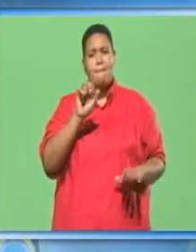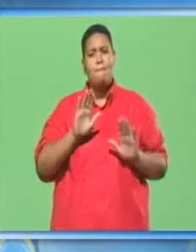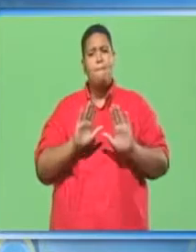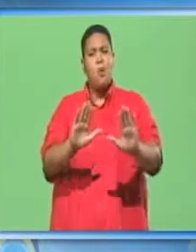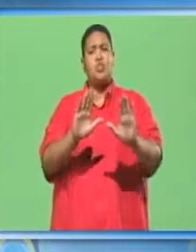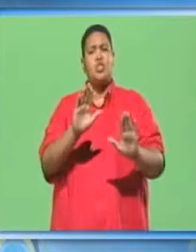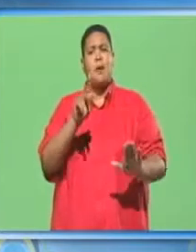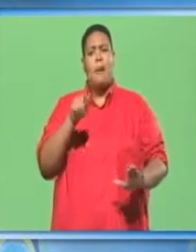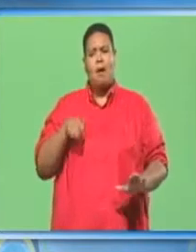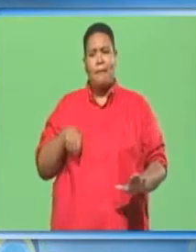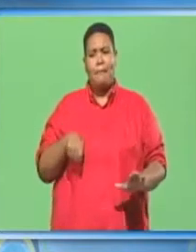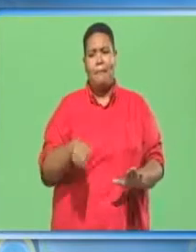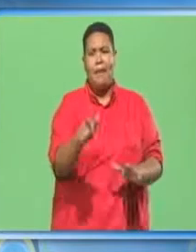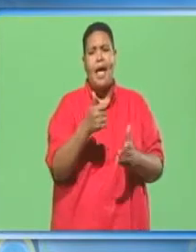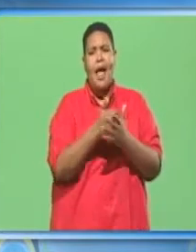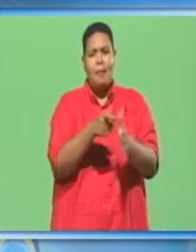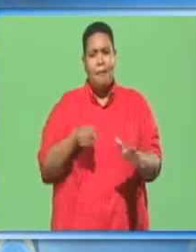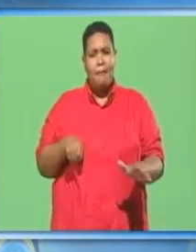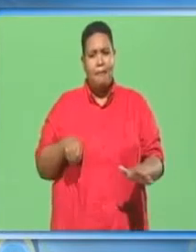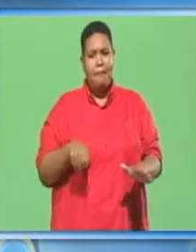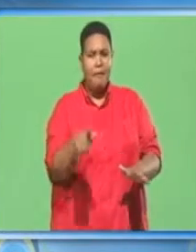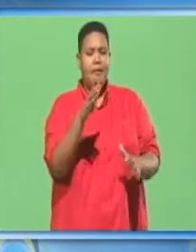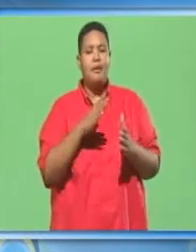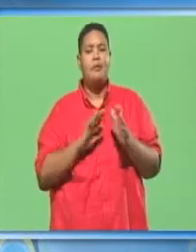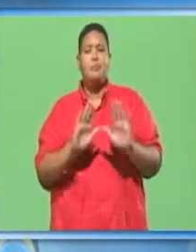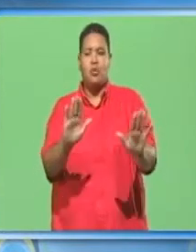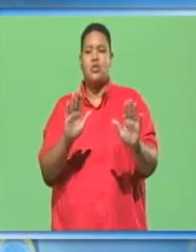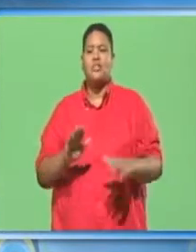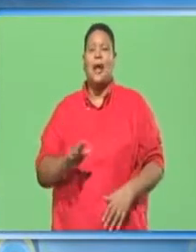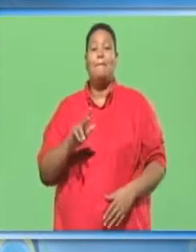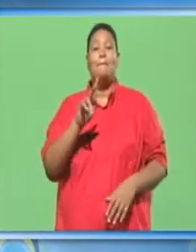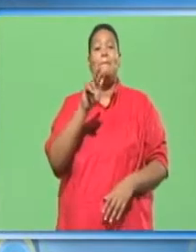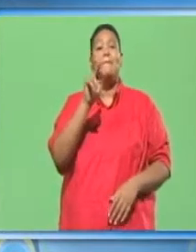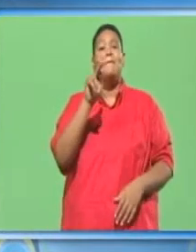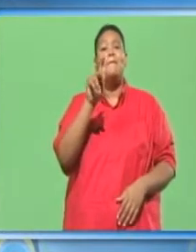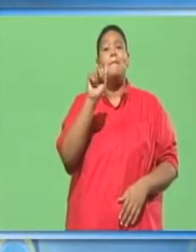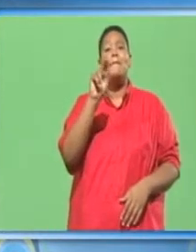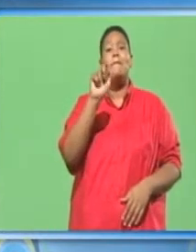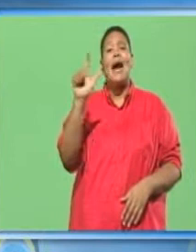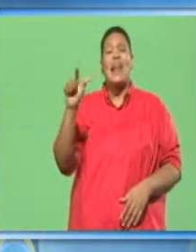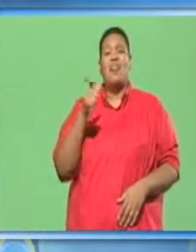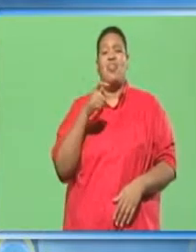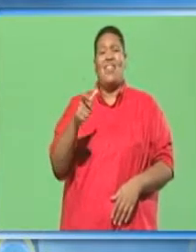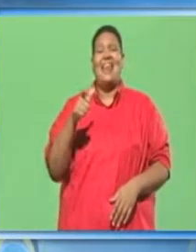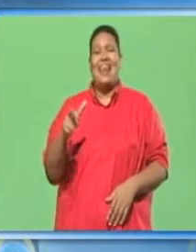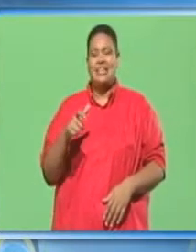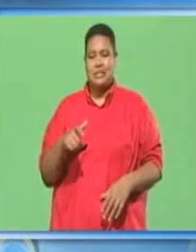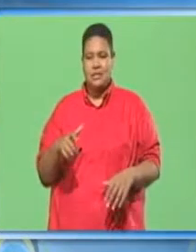planing near the cutter. Panel thickness planer.